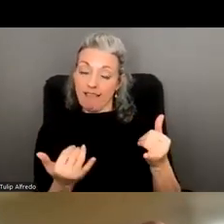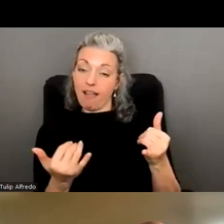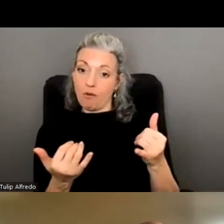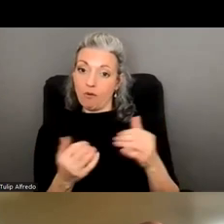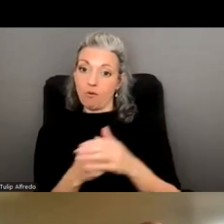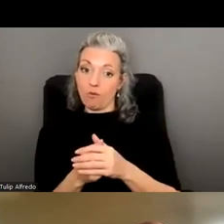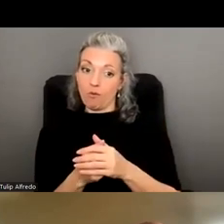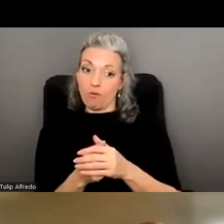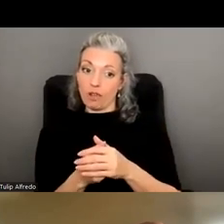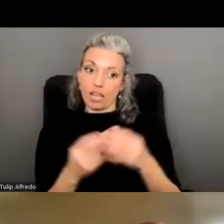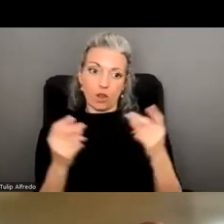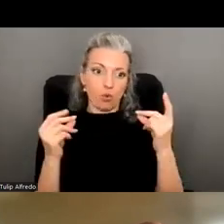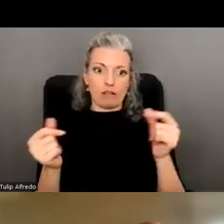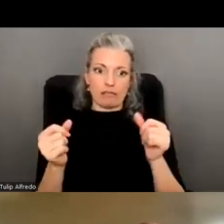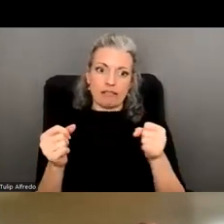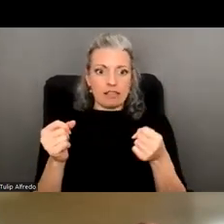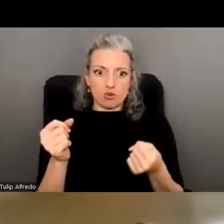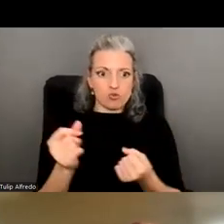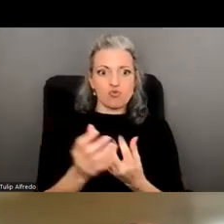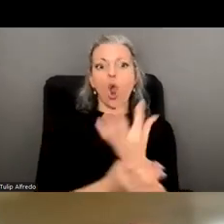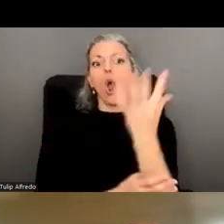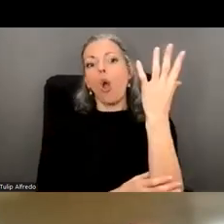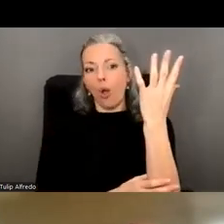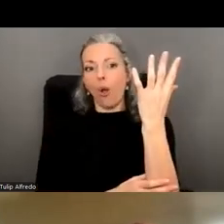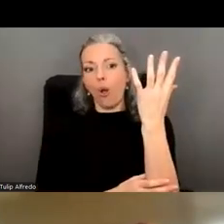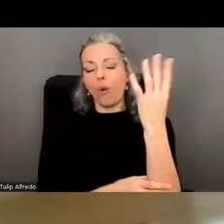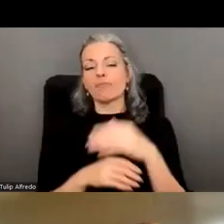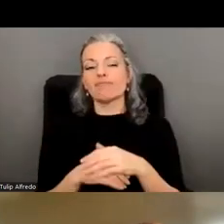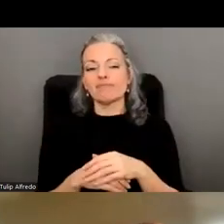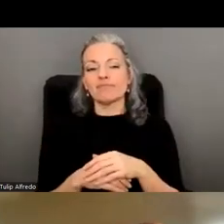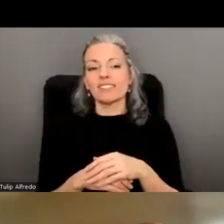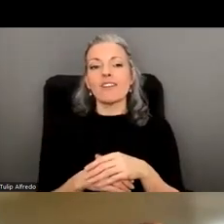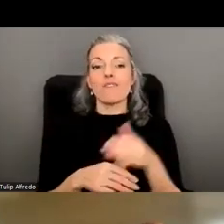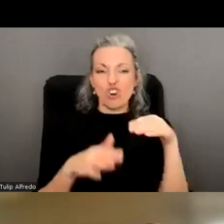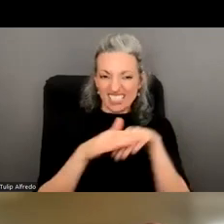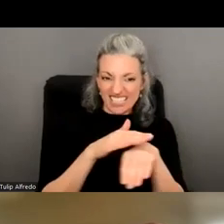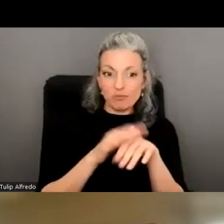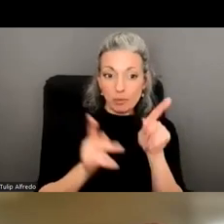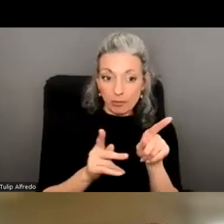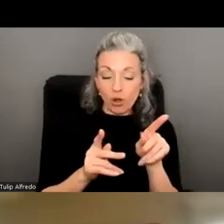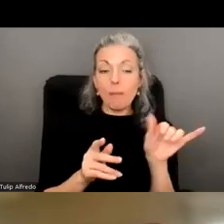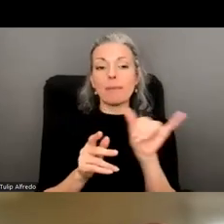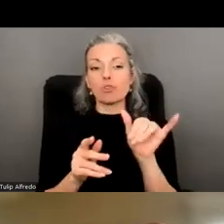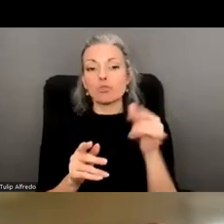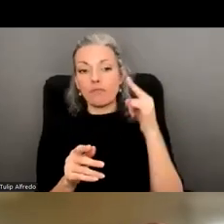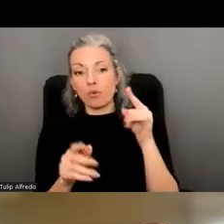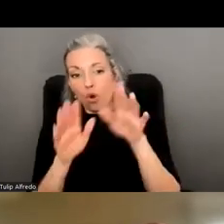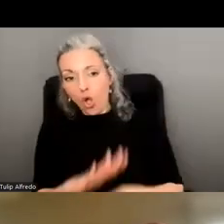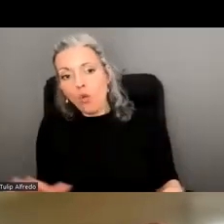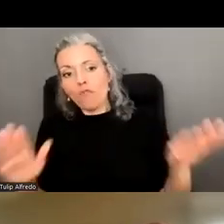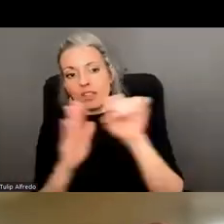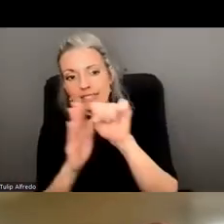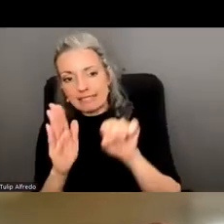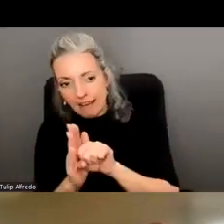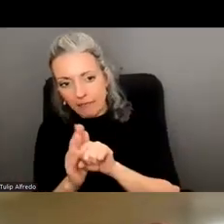to rapidly expand not only to those who are easily accessible, but those across the state. Second, it's been just a